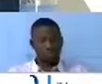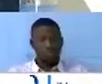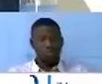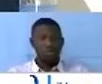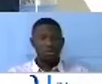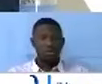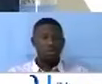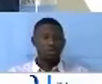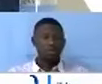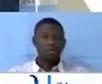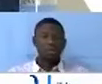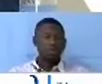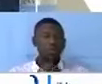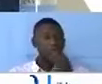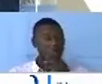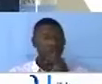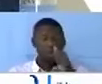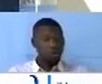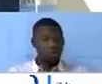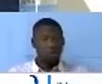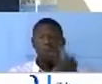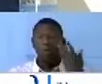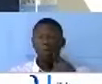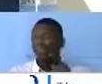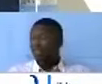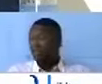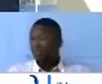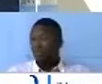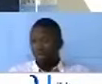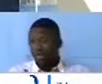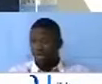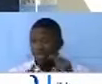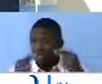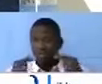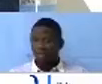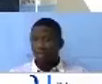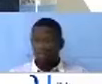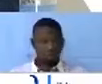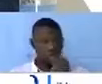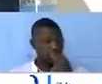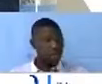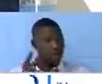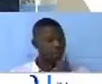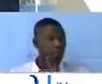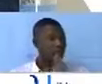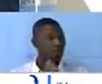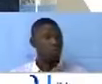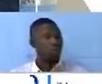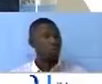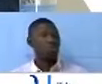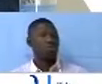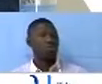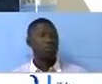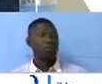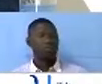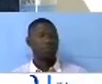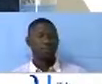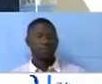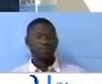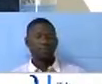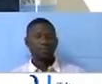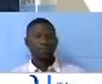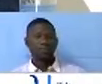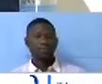when he was writing the statement. He did not say that. Jamono ji waxut ne amna ben ci tal bo xamne tek nañ ko ko bi mo